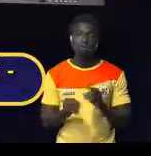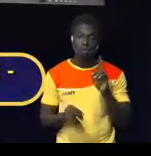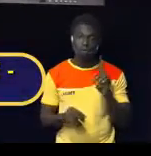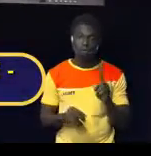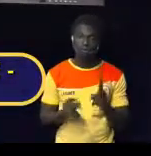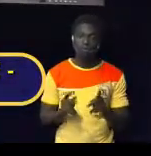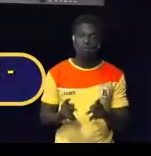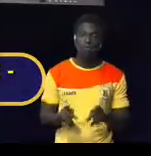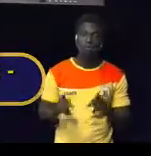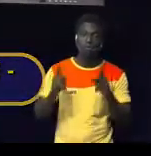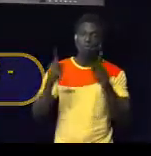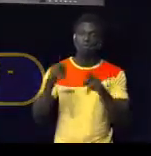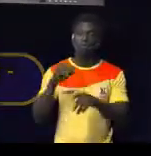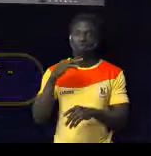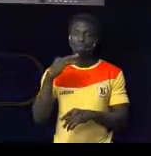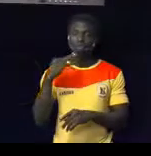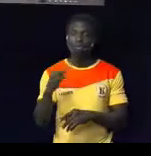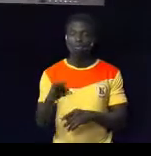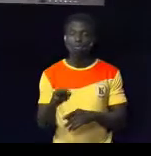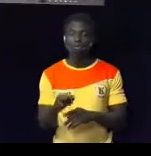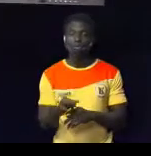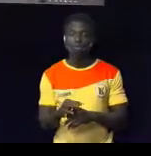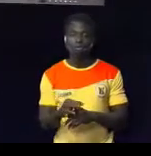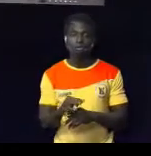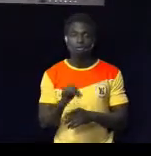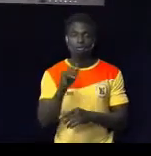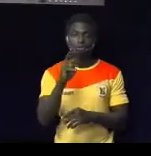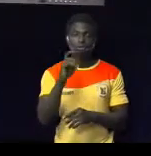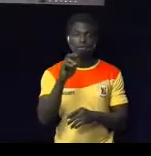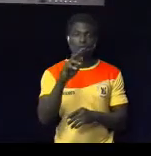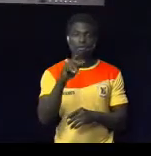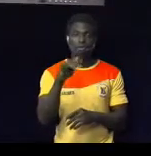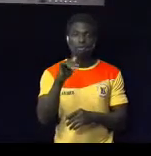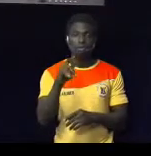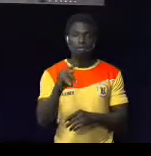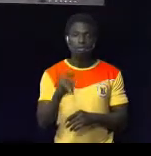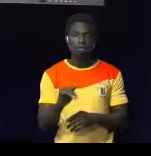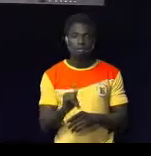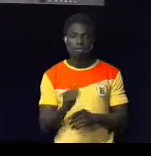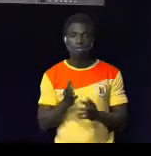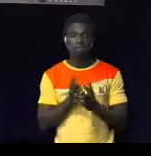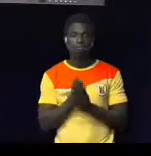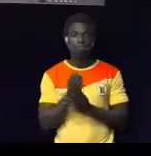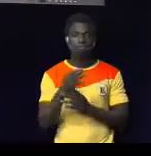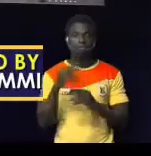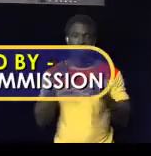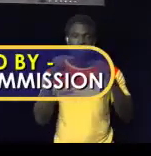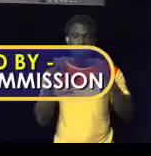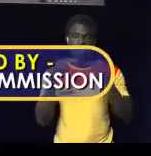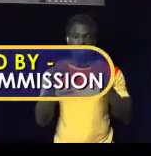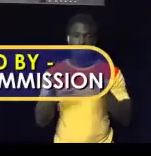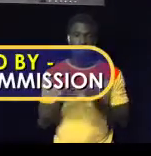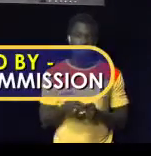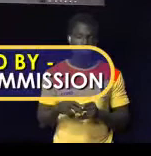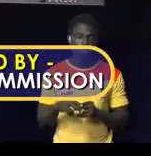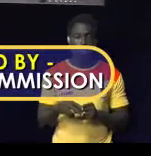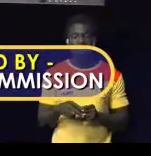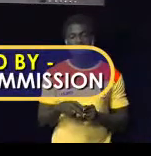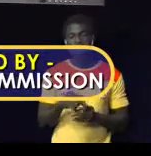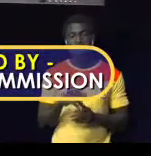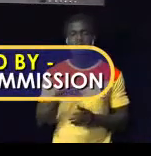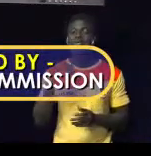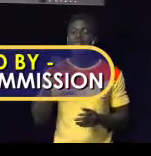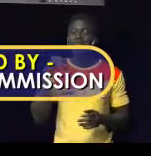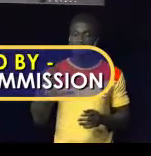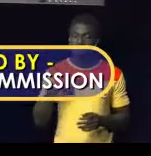One, the promotion of immorality through the internet, videos, radio, magazines, and so on. We